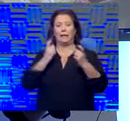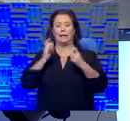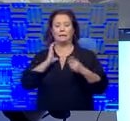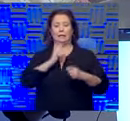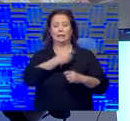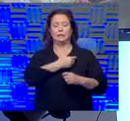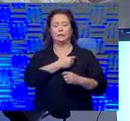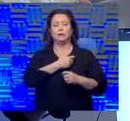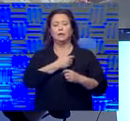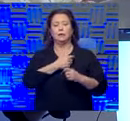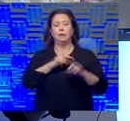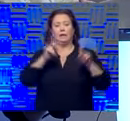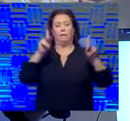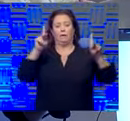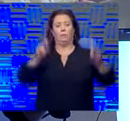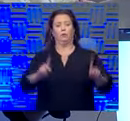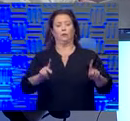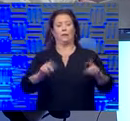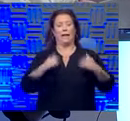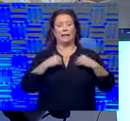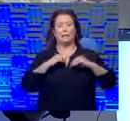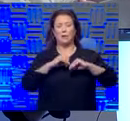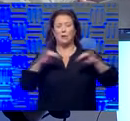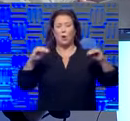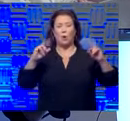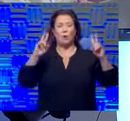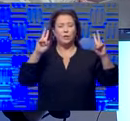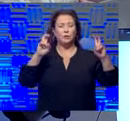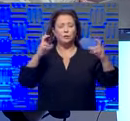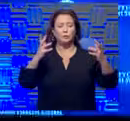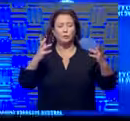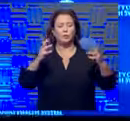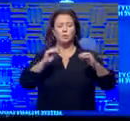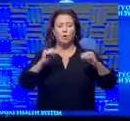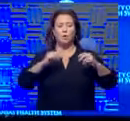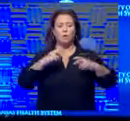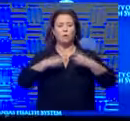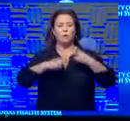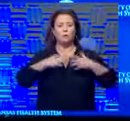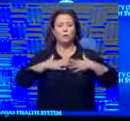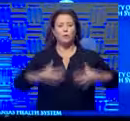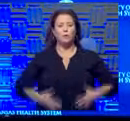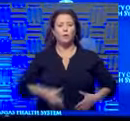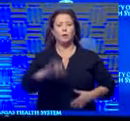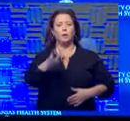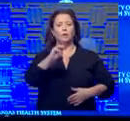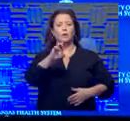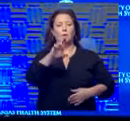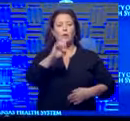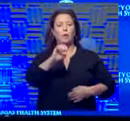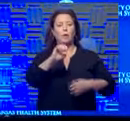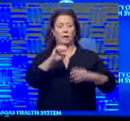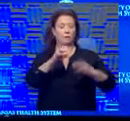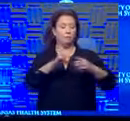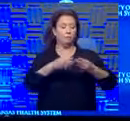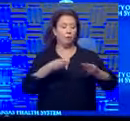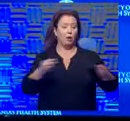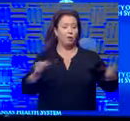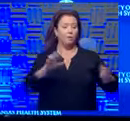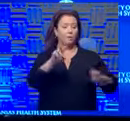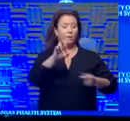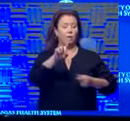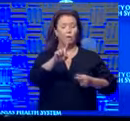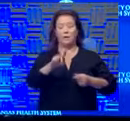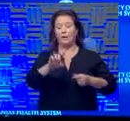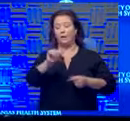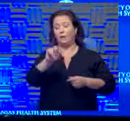both jump on this, but if a person has no issues that is known with their immune system and they've recovered from COVID-19, assuming that then their antibody